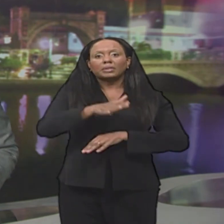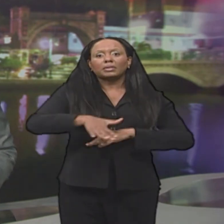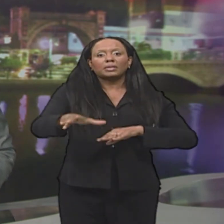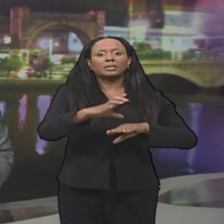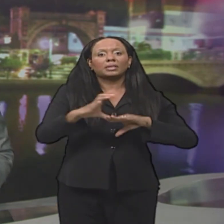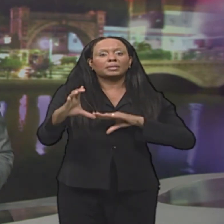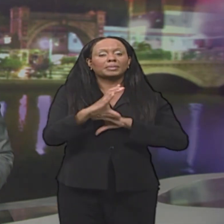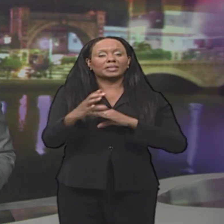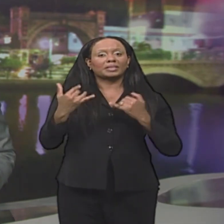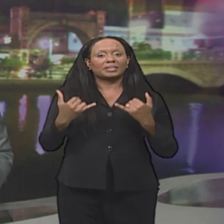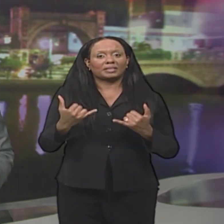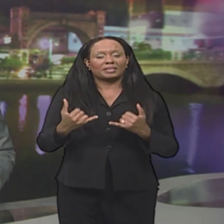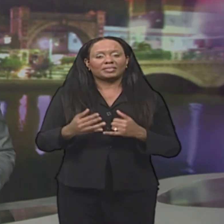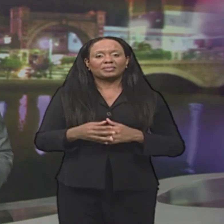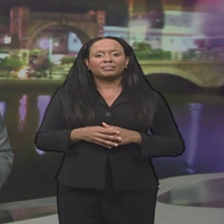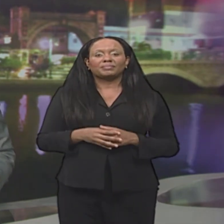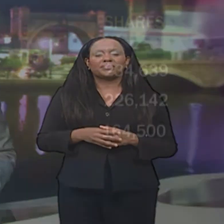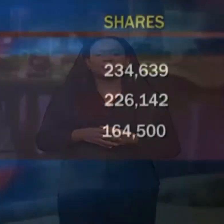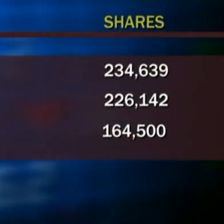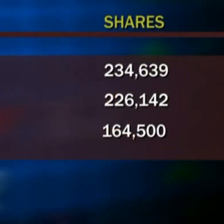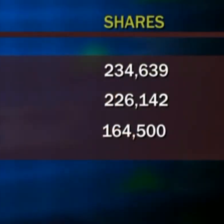exchanges across the region.